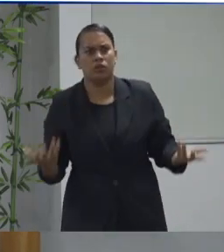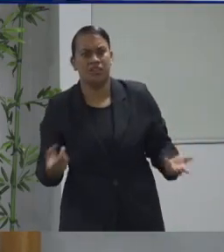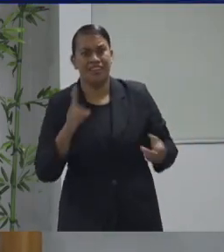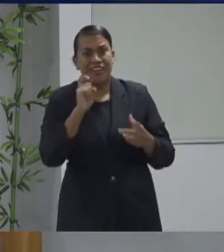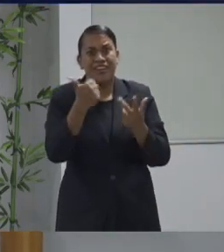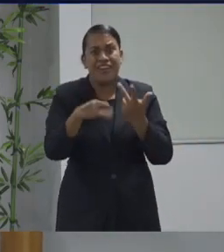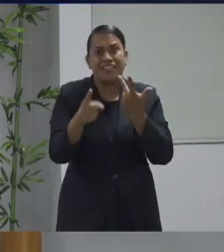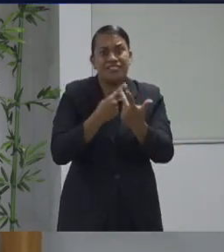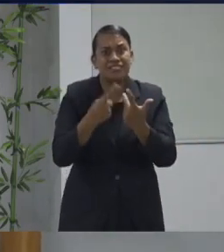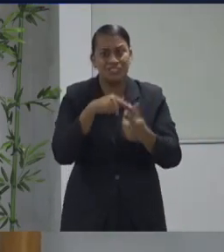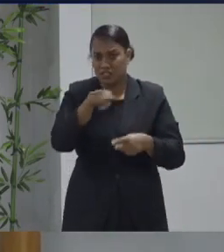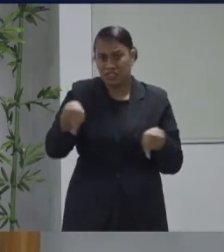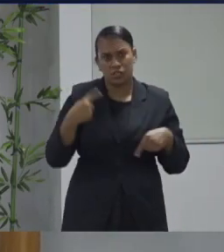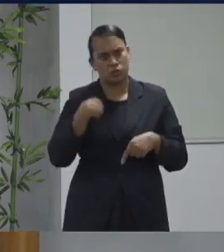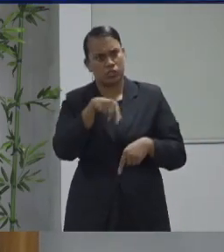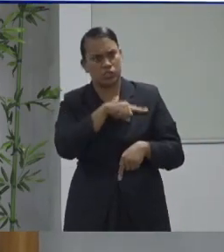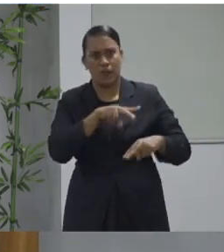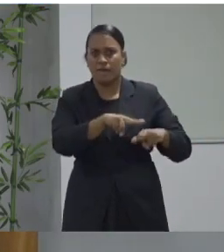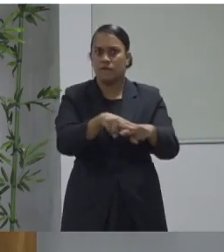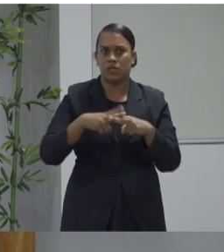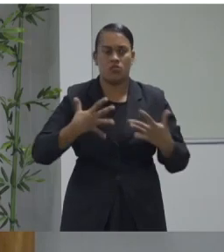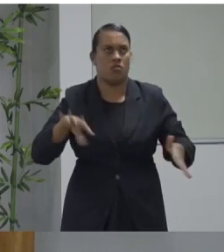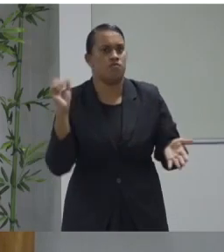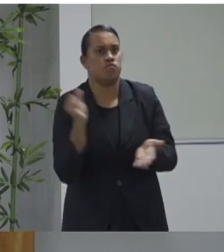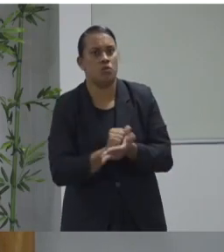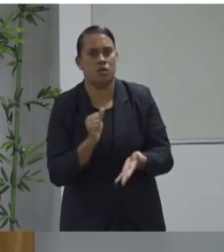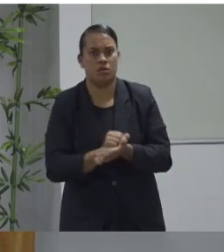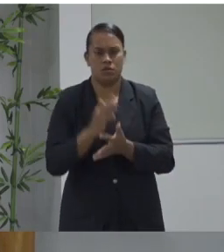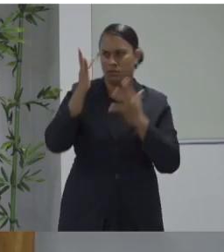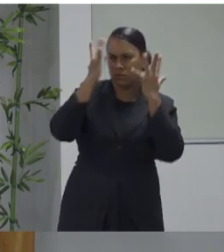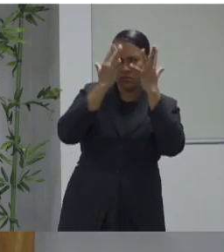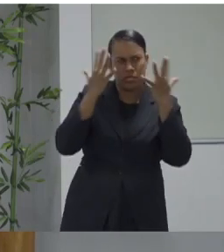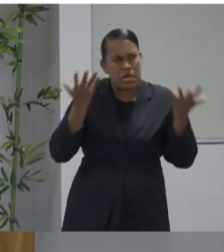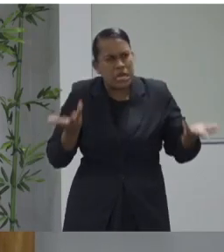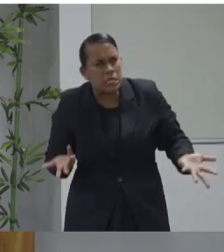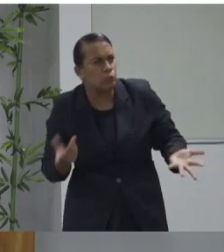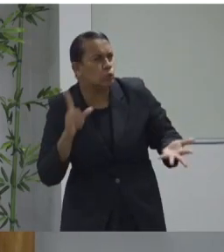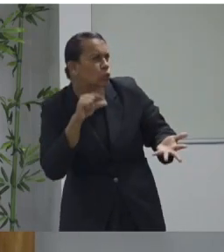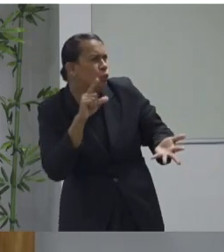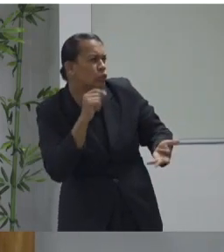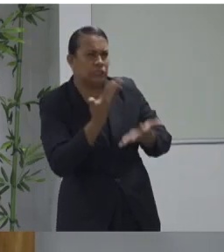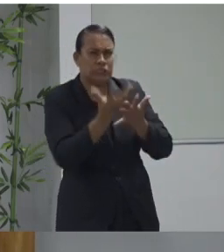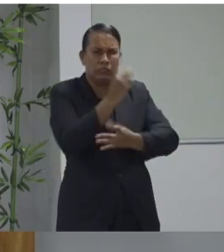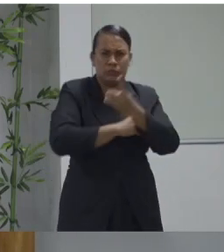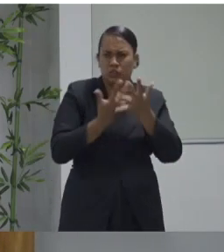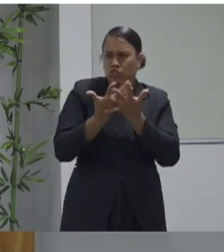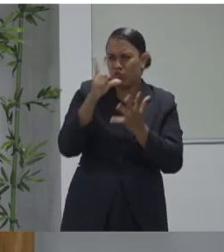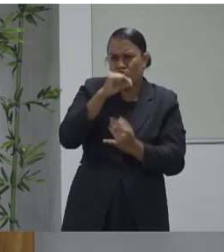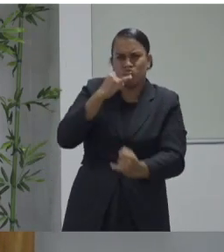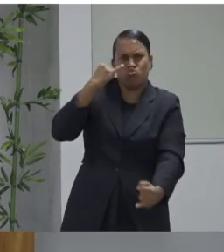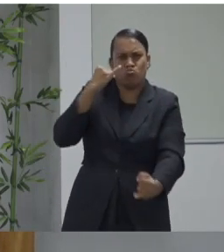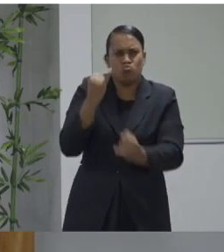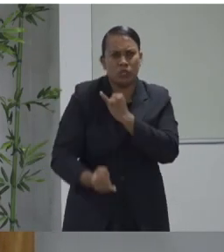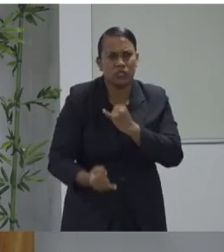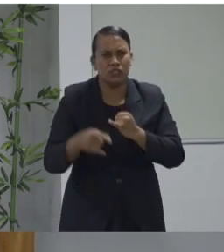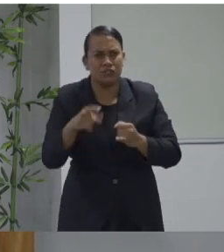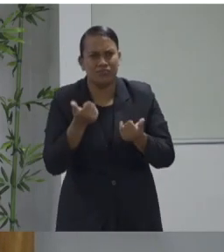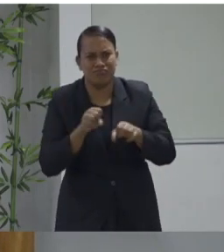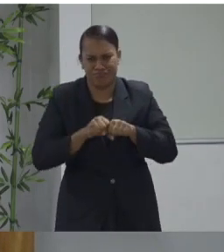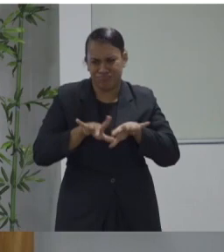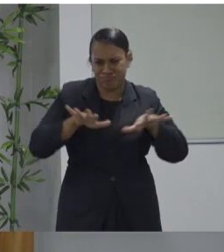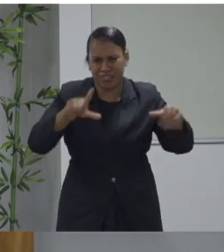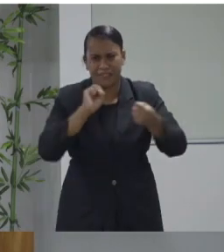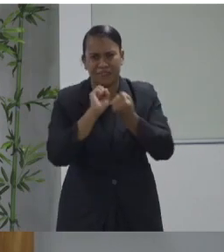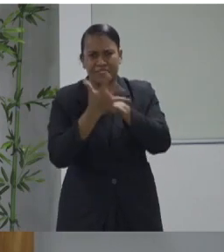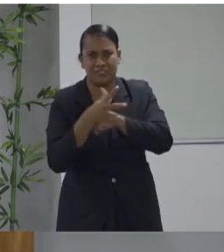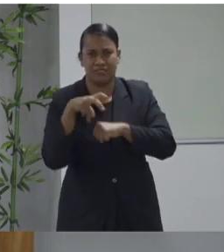frightening position of vulnerability to experience widespread loss of life if the virus is not contained. We all know that our society